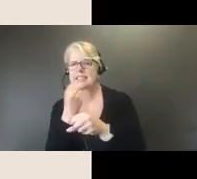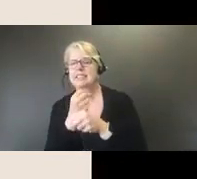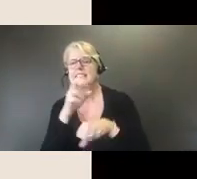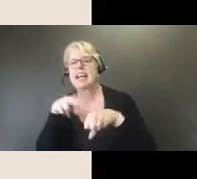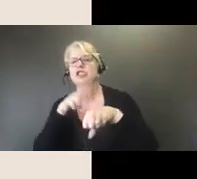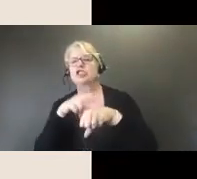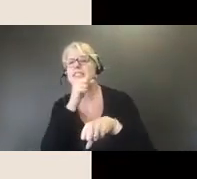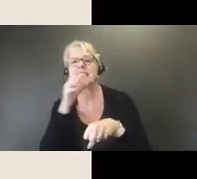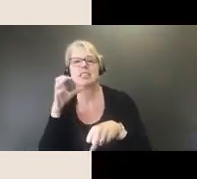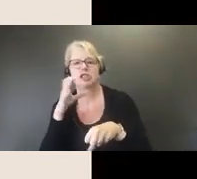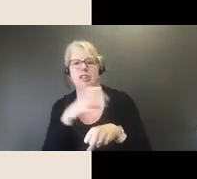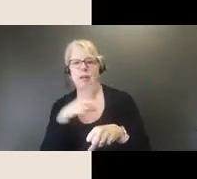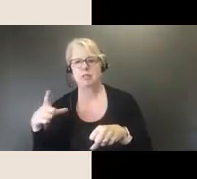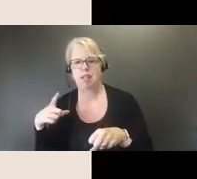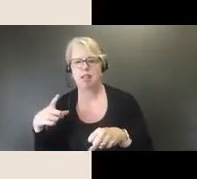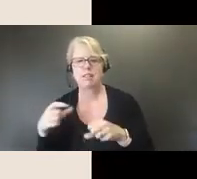Council.